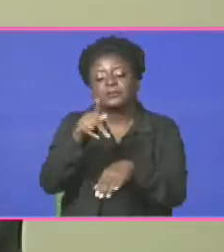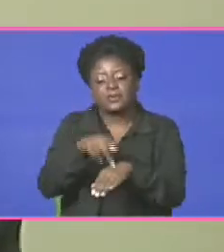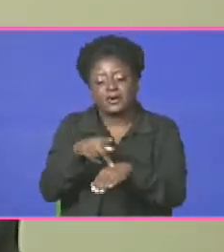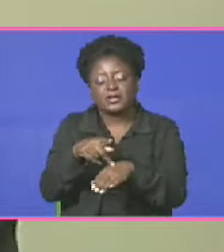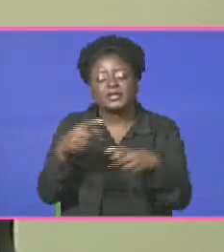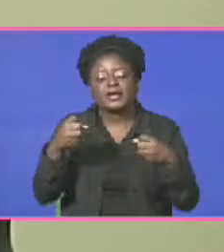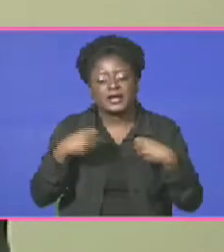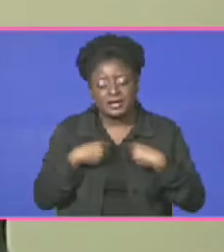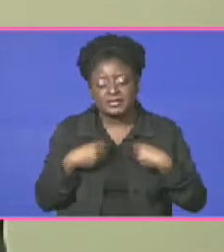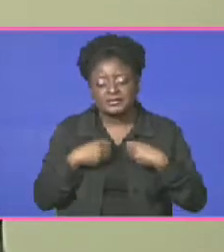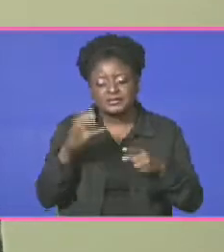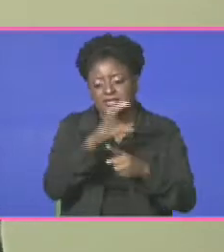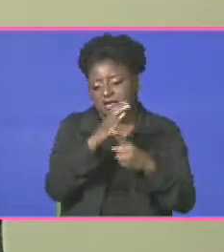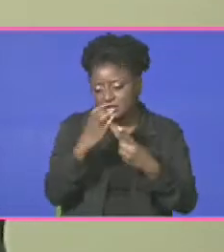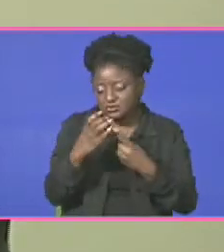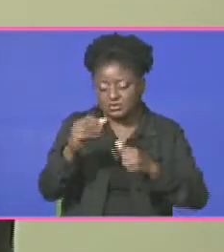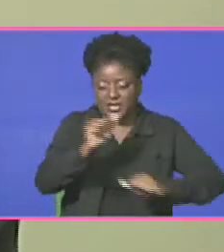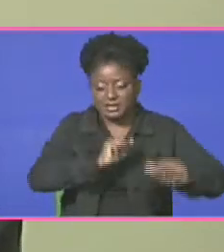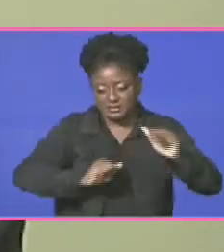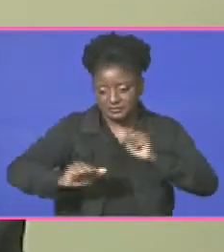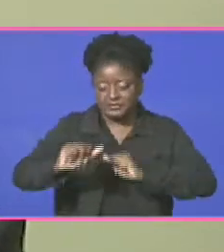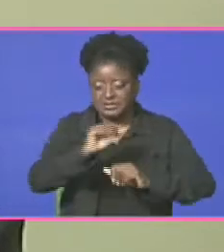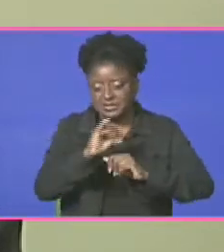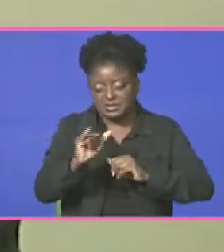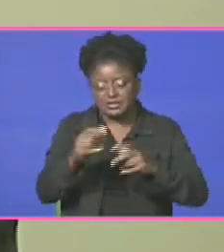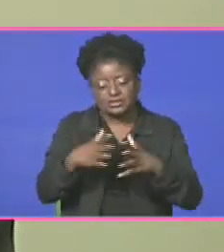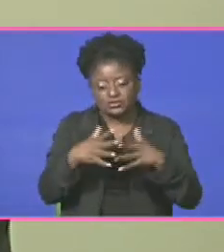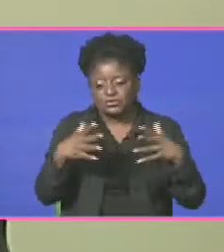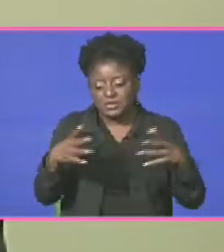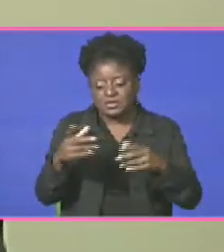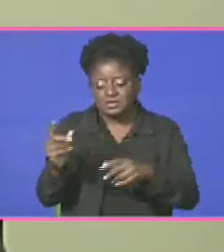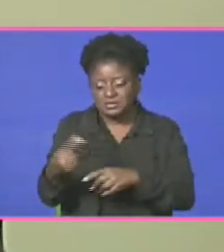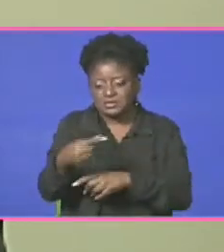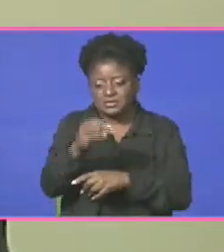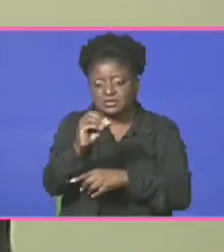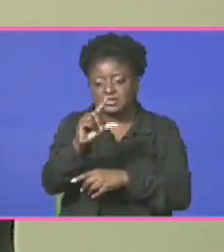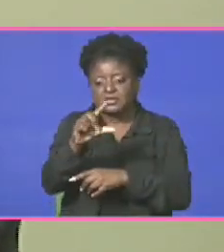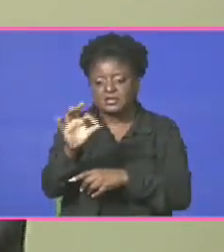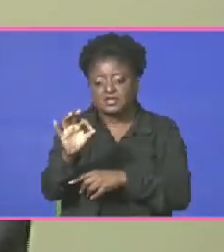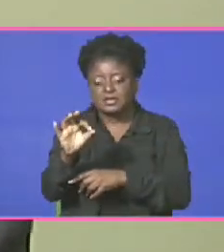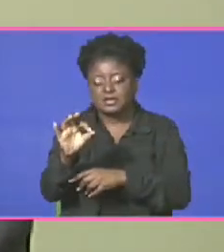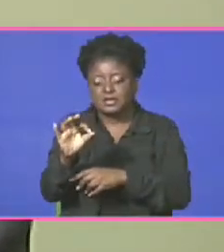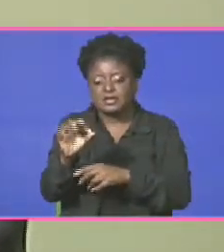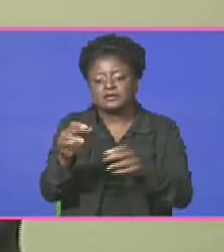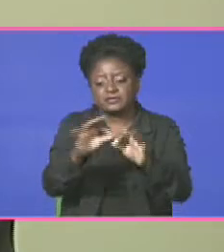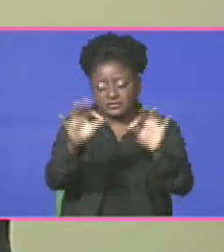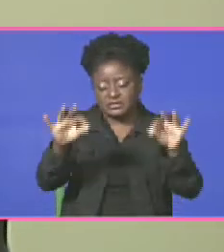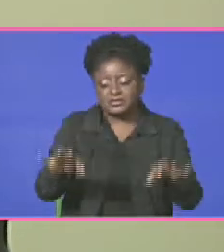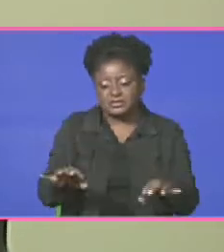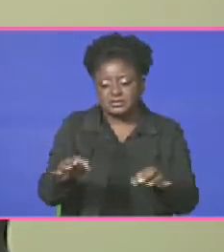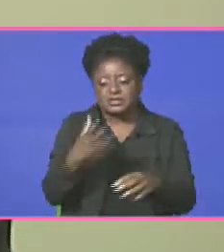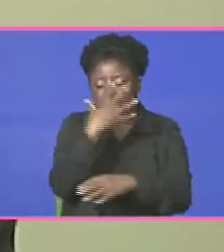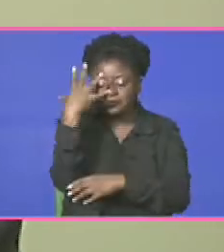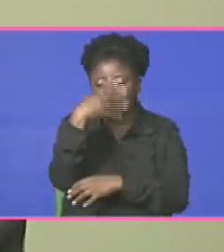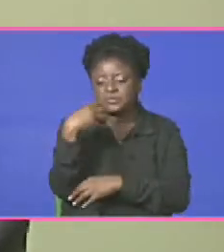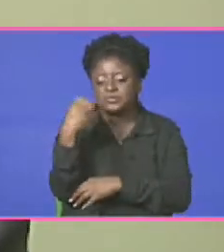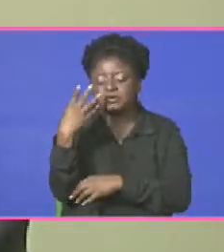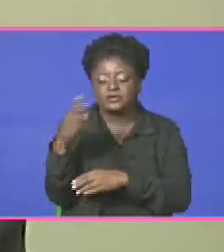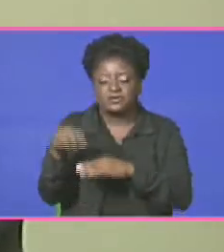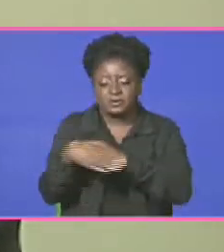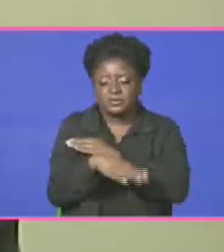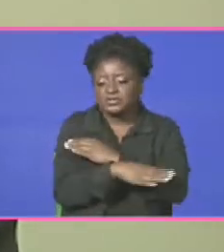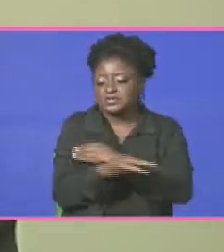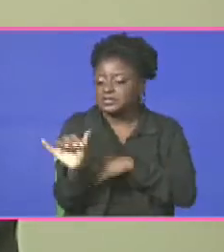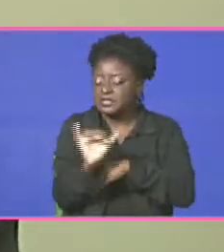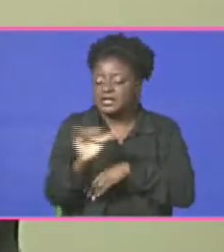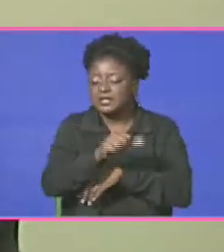have cultural activities, does have tremendous golf infrastructure, beautiful beaches just like the other